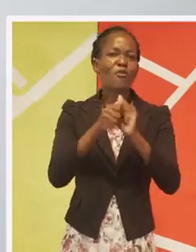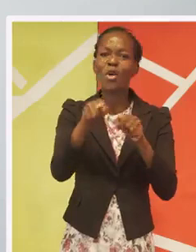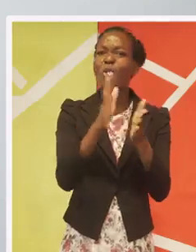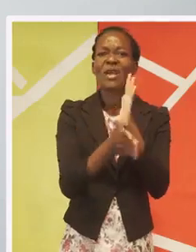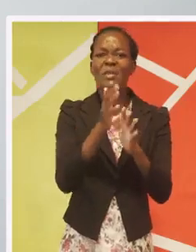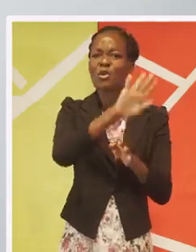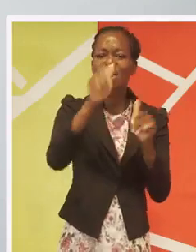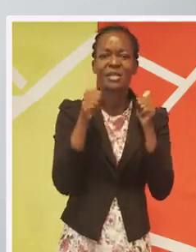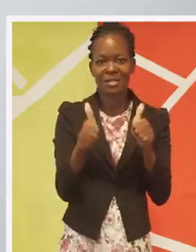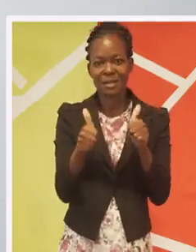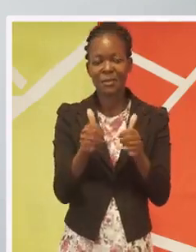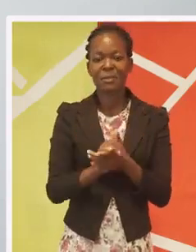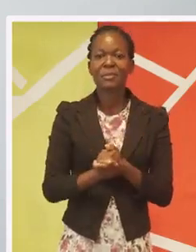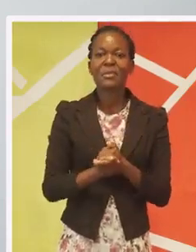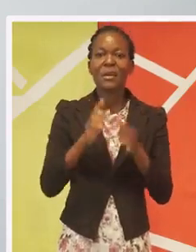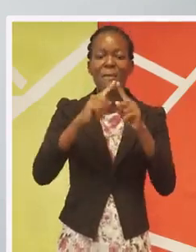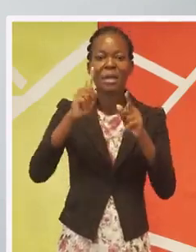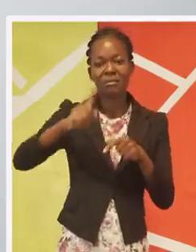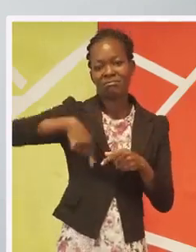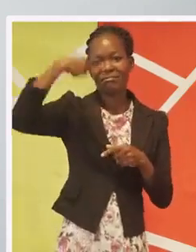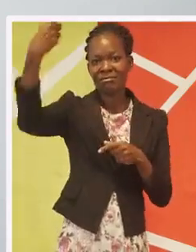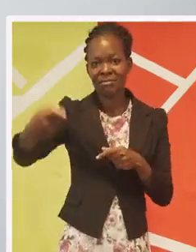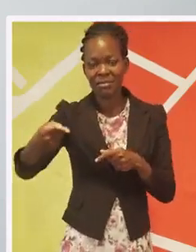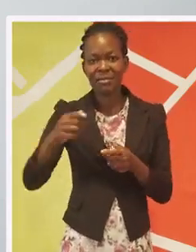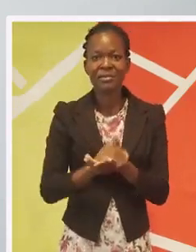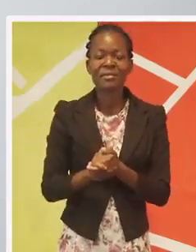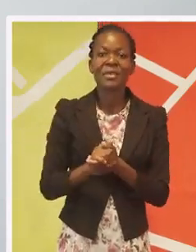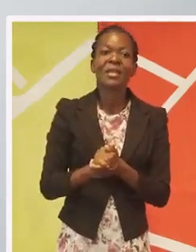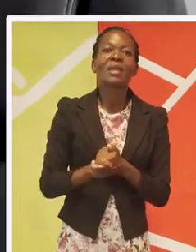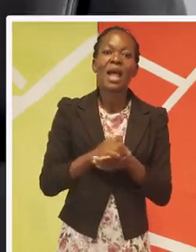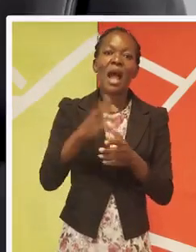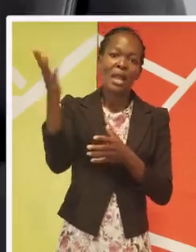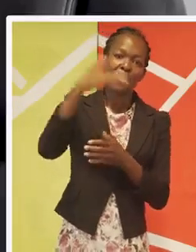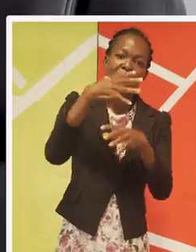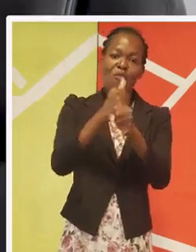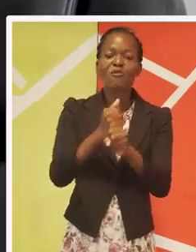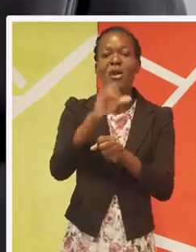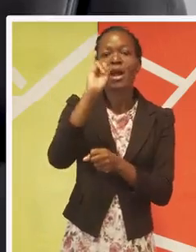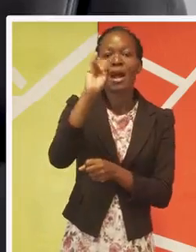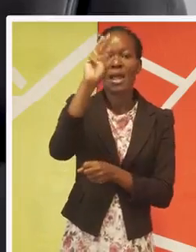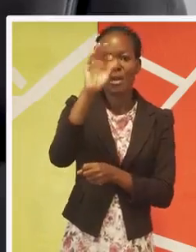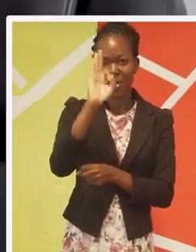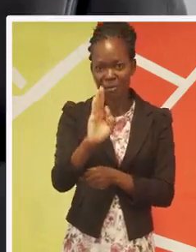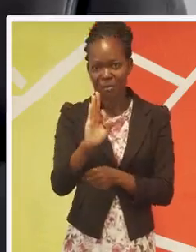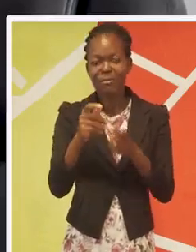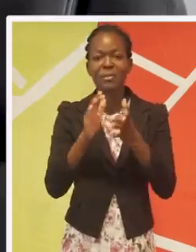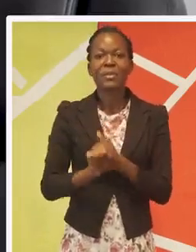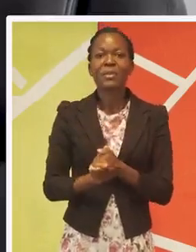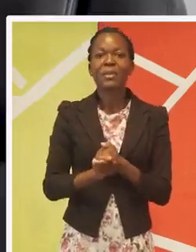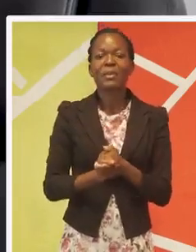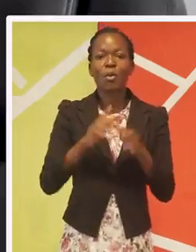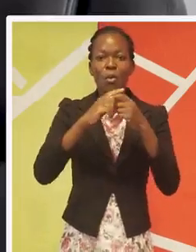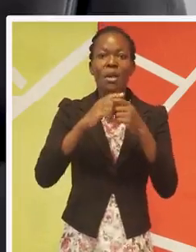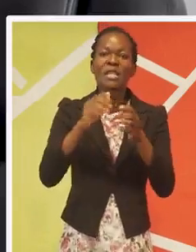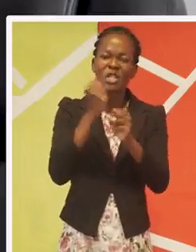and needed to be saved. Then came the two sister institutions, the IMF, which is an institution that's designed